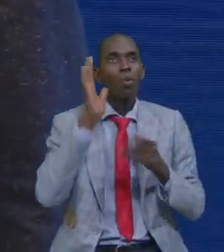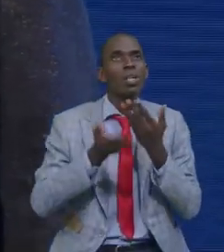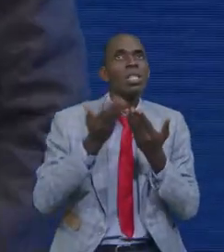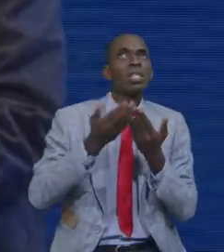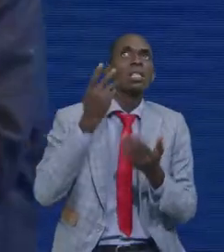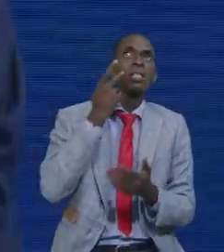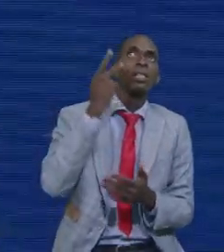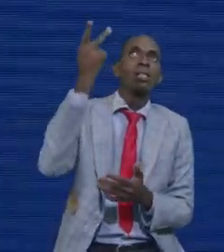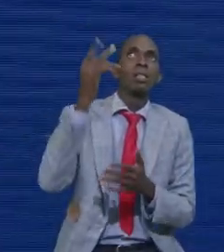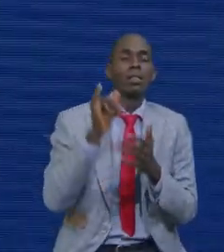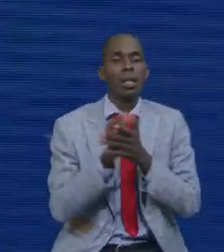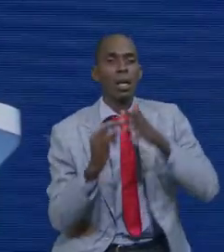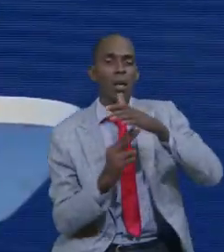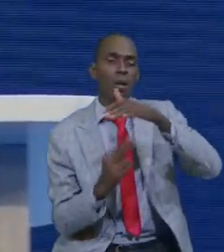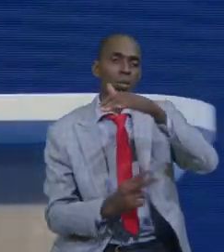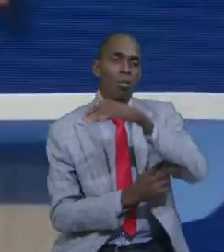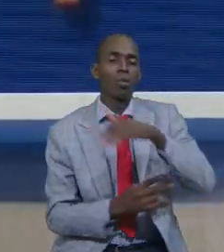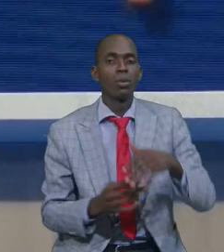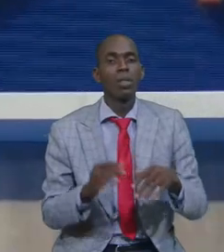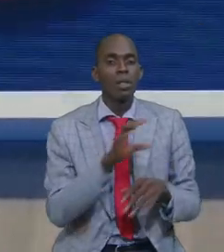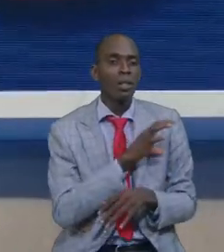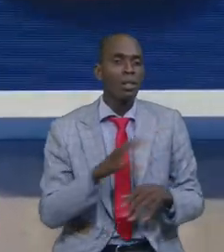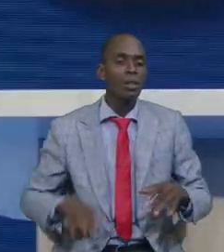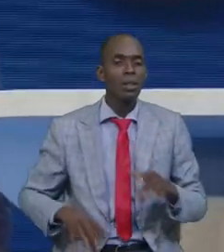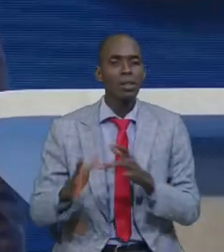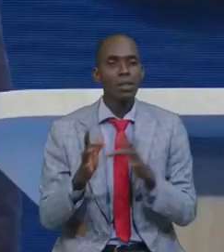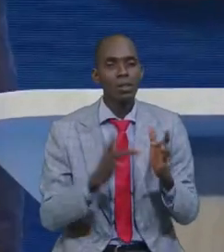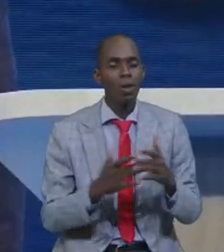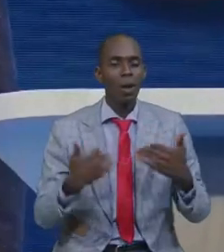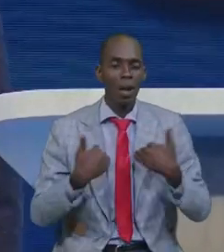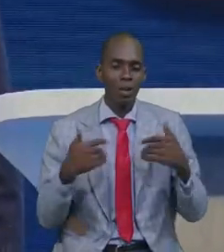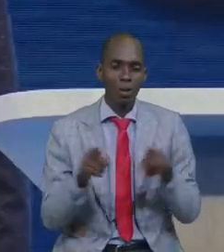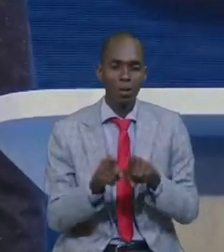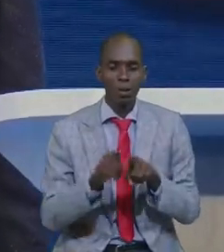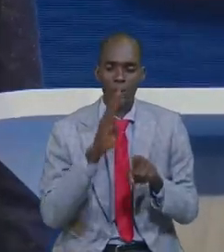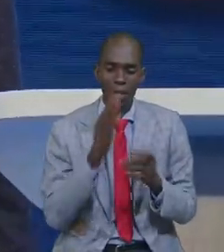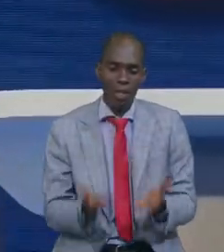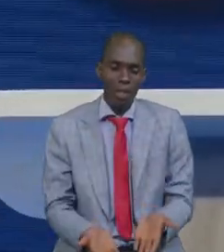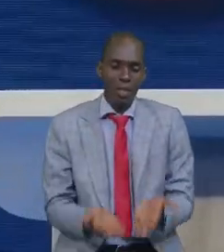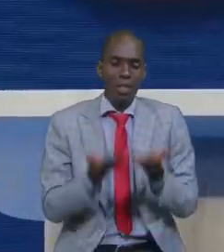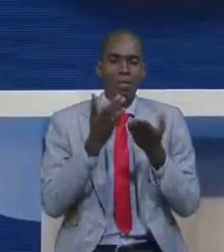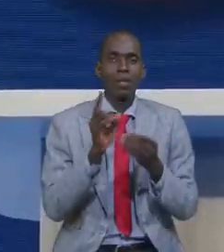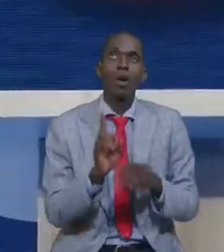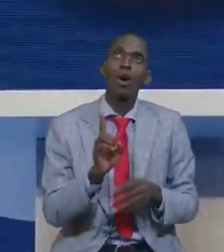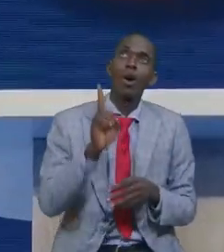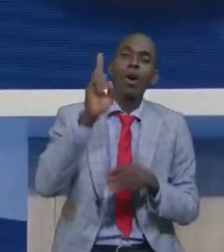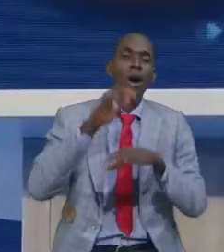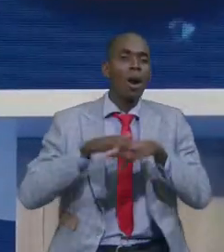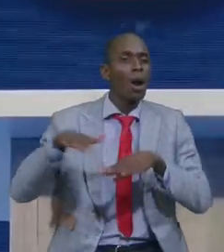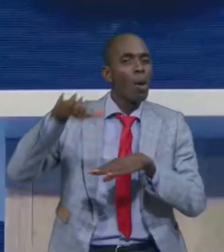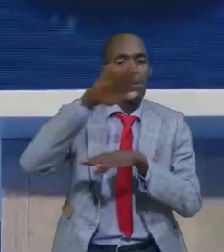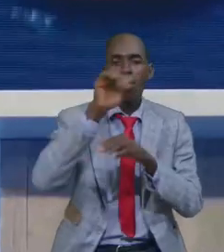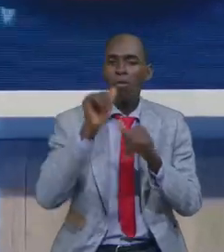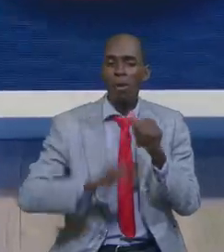able to see. Christ Jesus has been lifted up above any man,